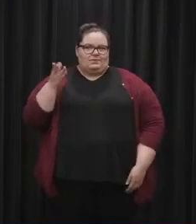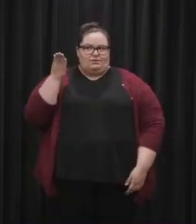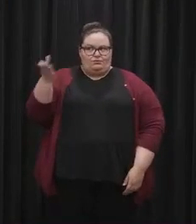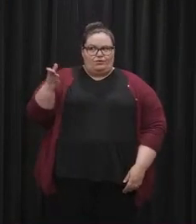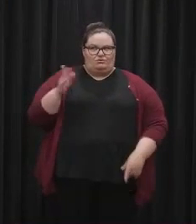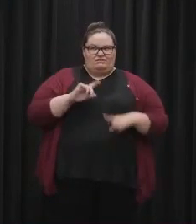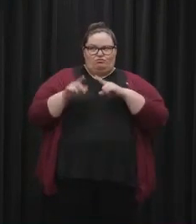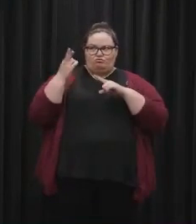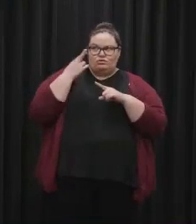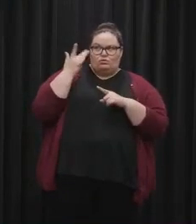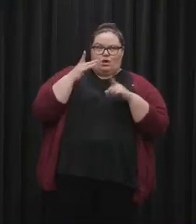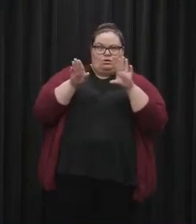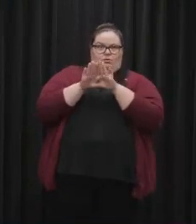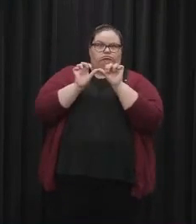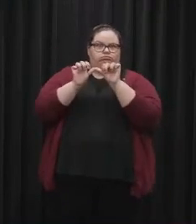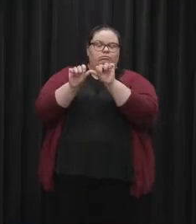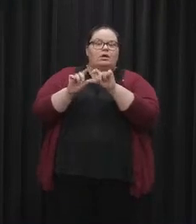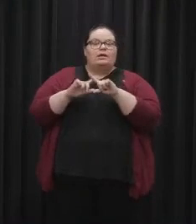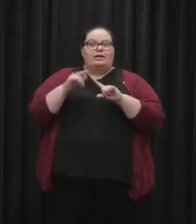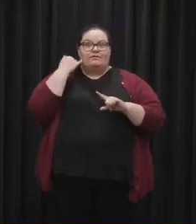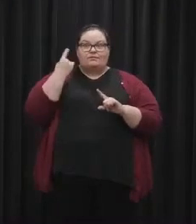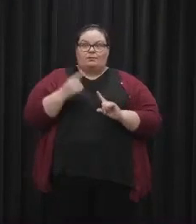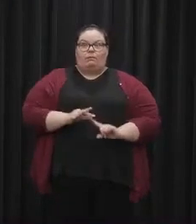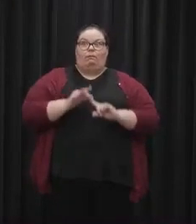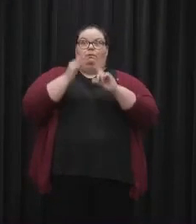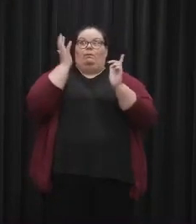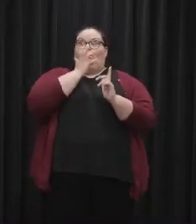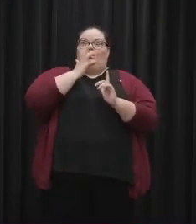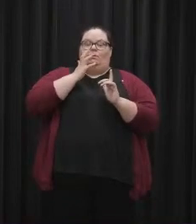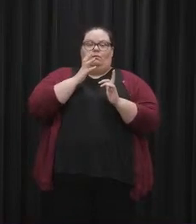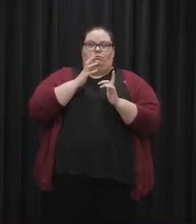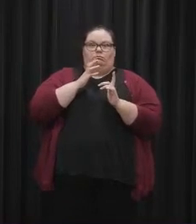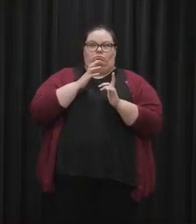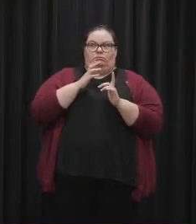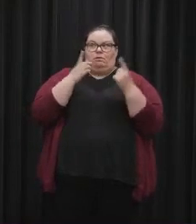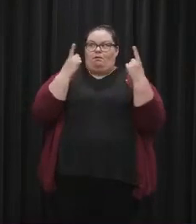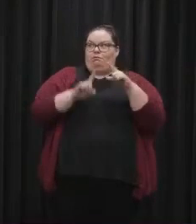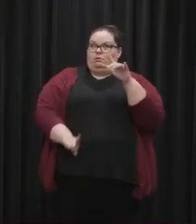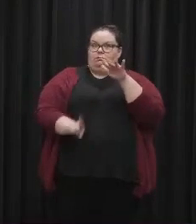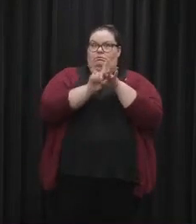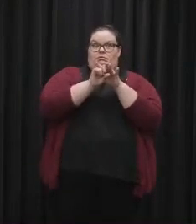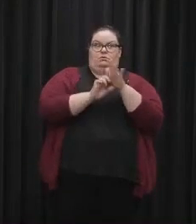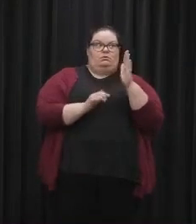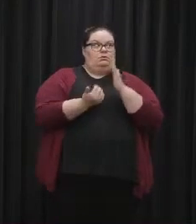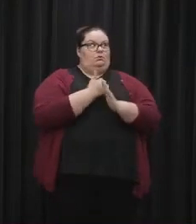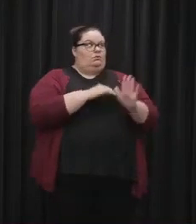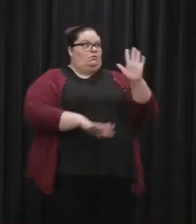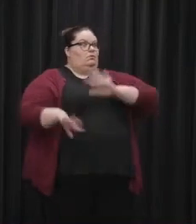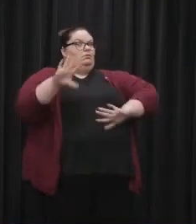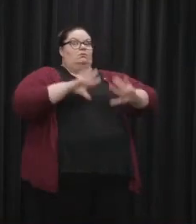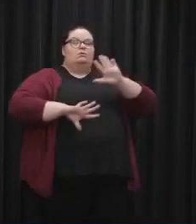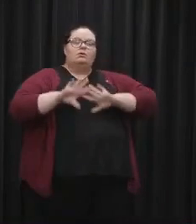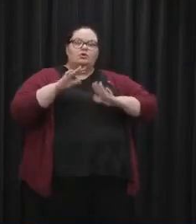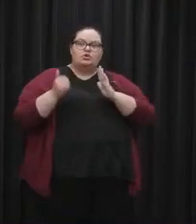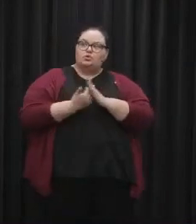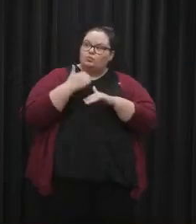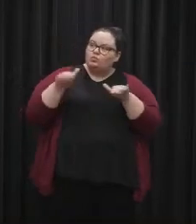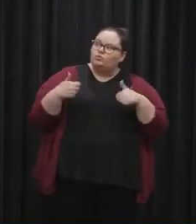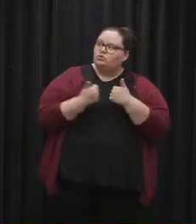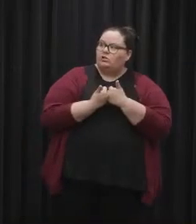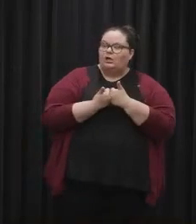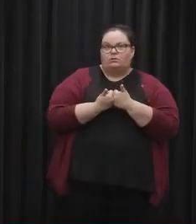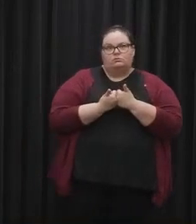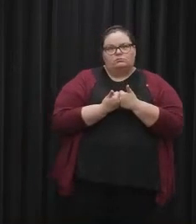there. And obviously, if there's anything exceptional that came up in the face of a pandemic that is new to the world and presenting us with new